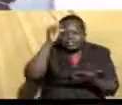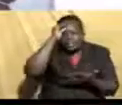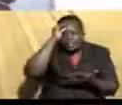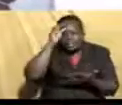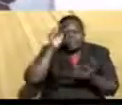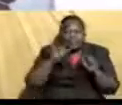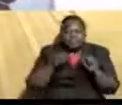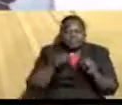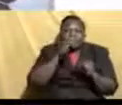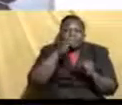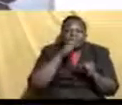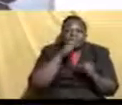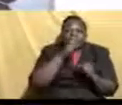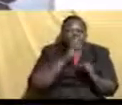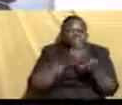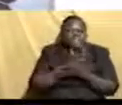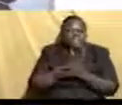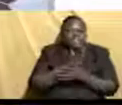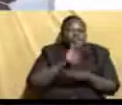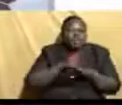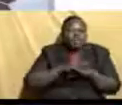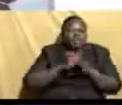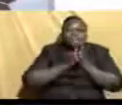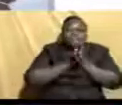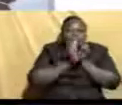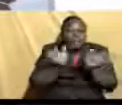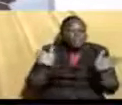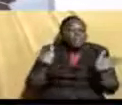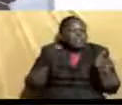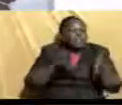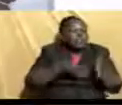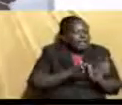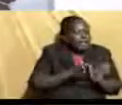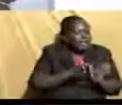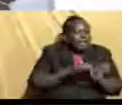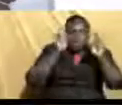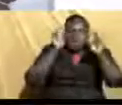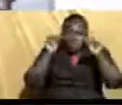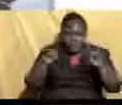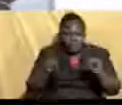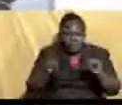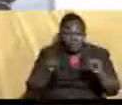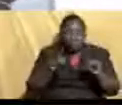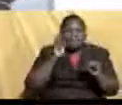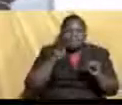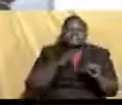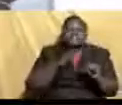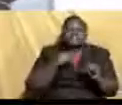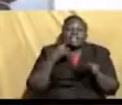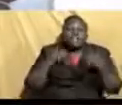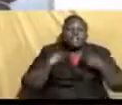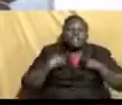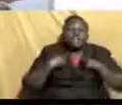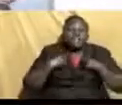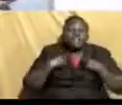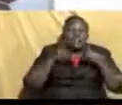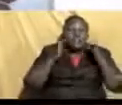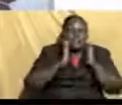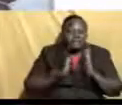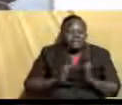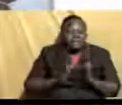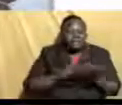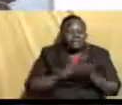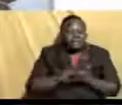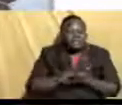their private rights because they're in public capacity. No. It's just that public offices don't enjoy personal rights. And it's very easy